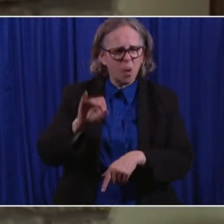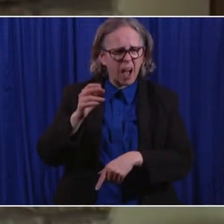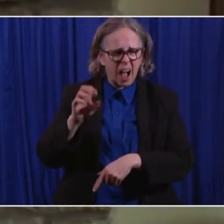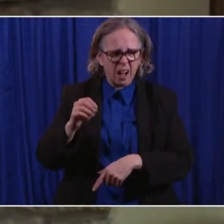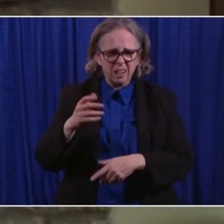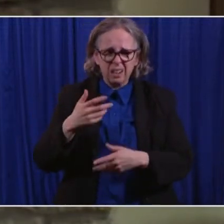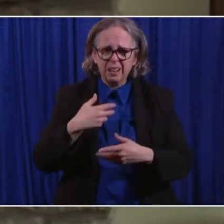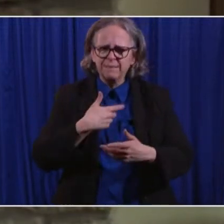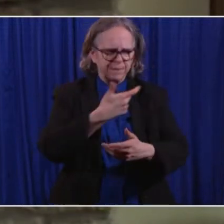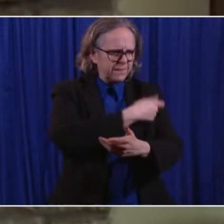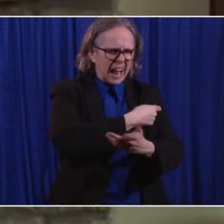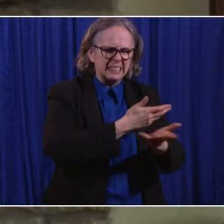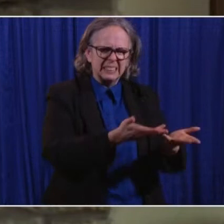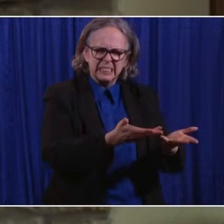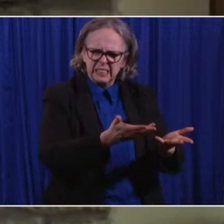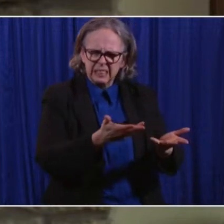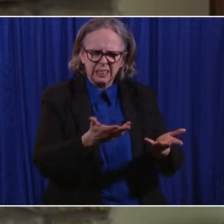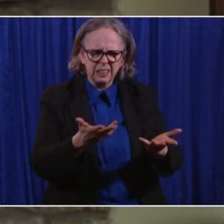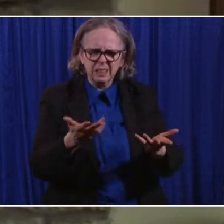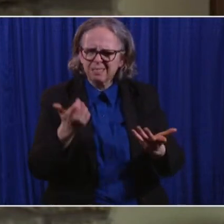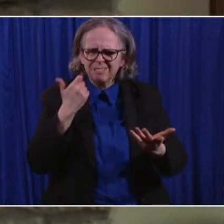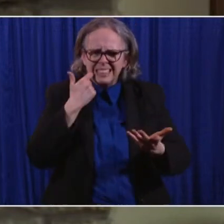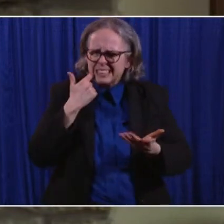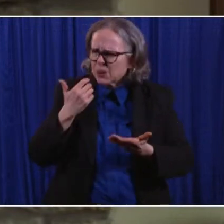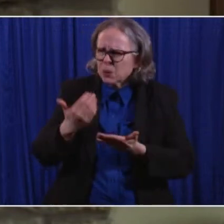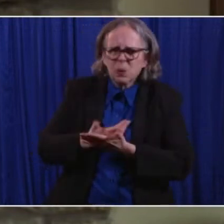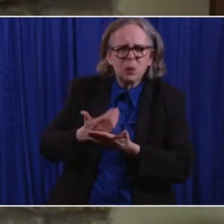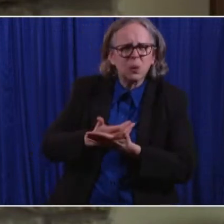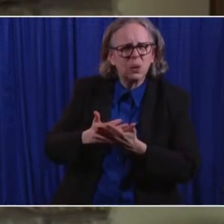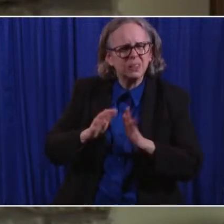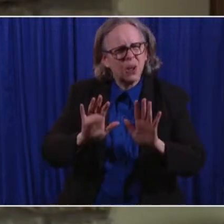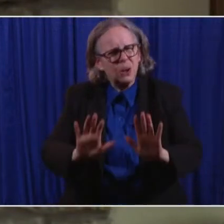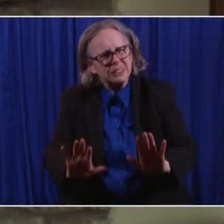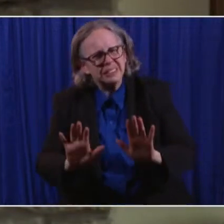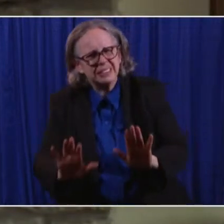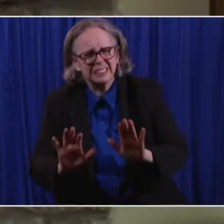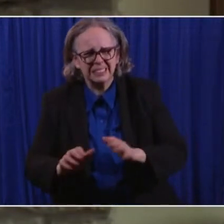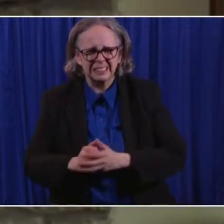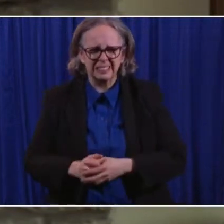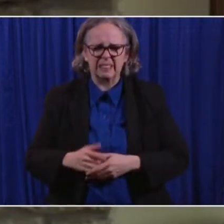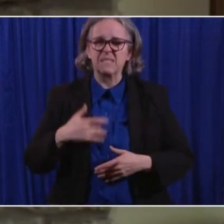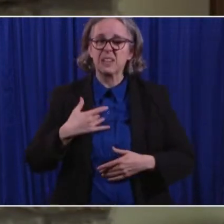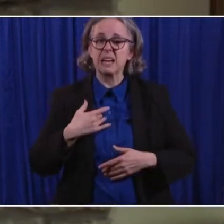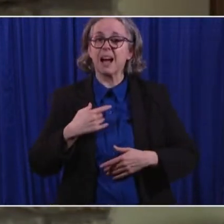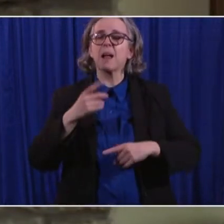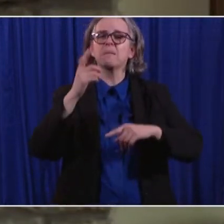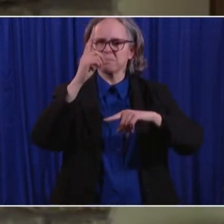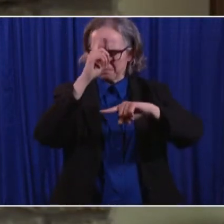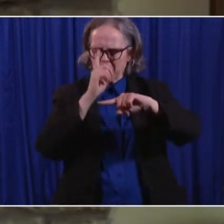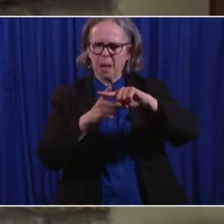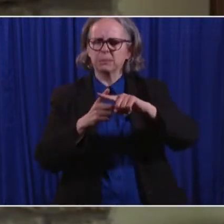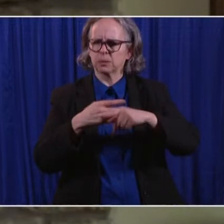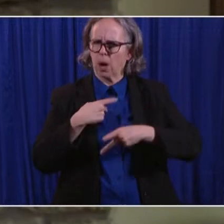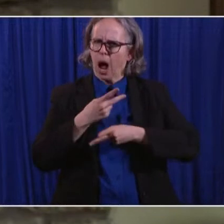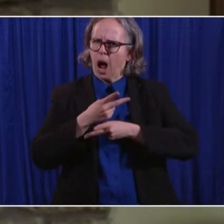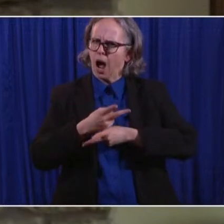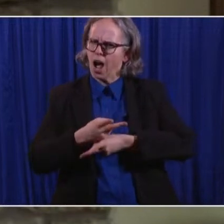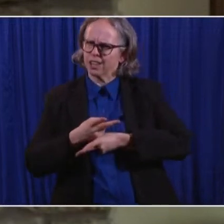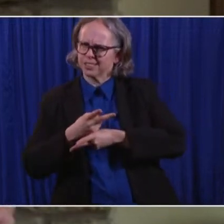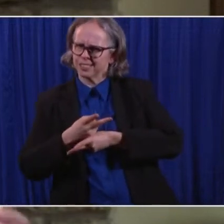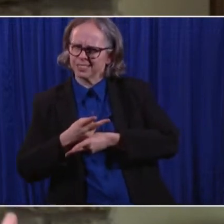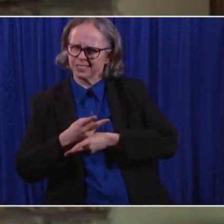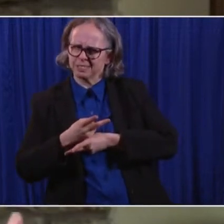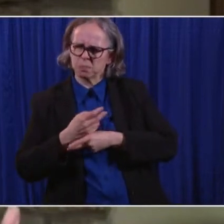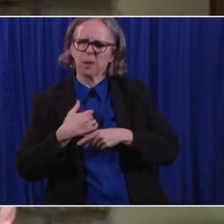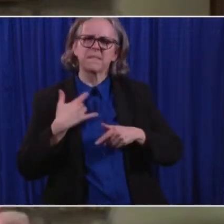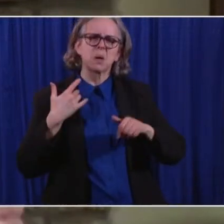So, we can be cautious. We can say we think we can do this because people are asking us, what can we do? Can we plan for a prom?